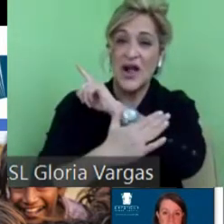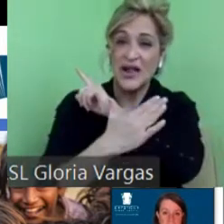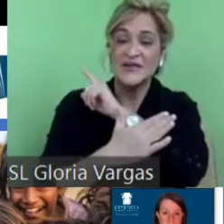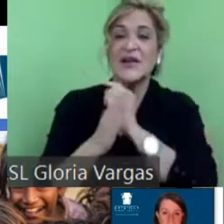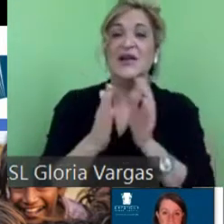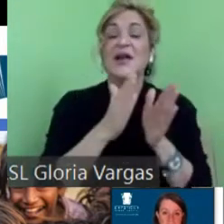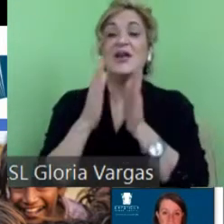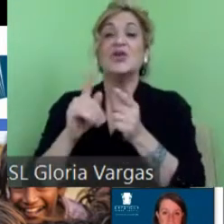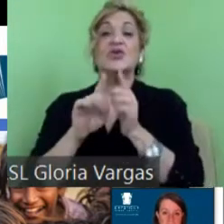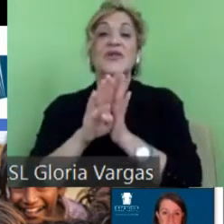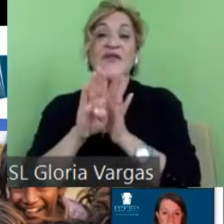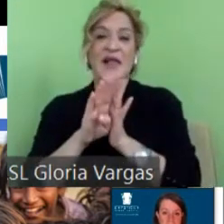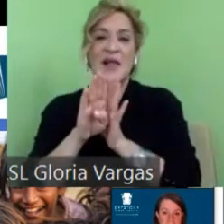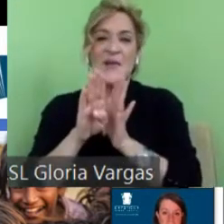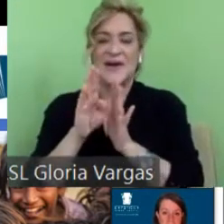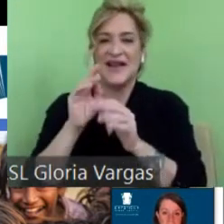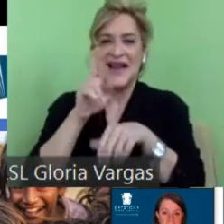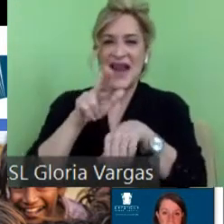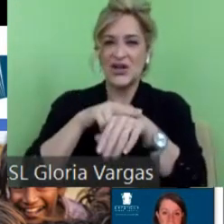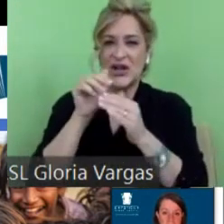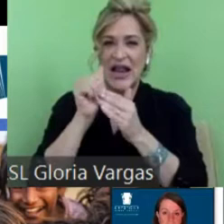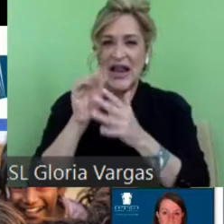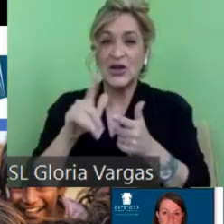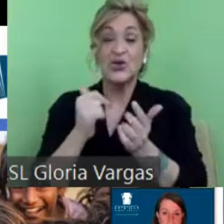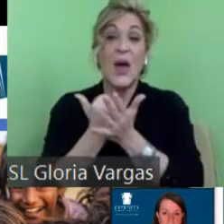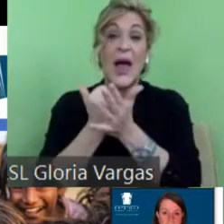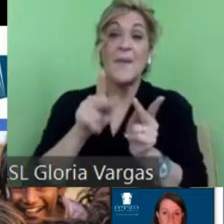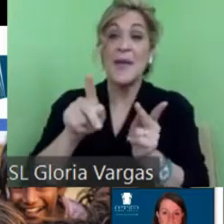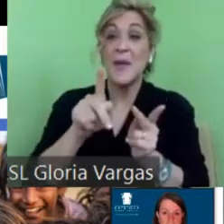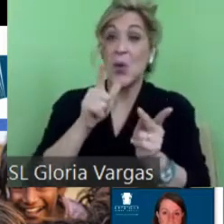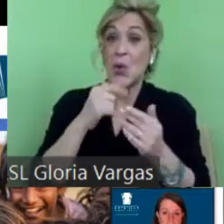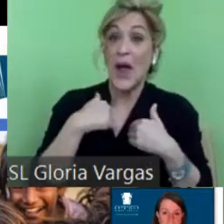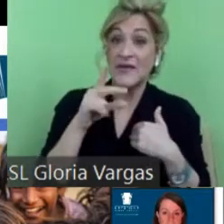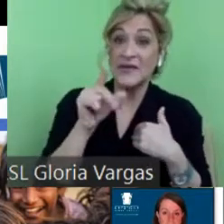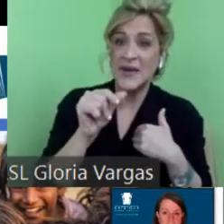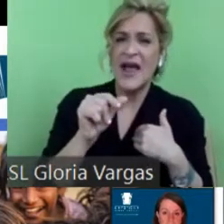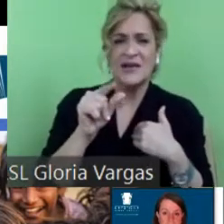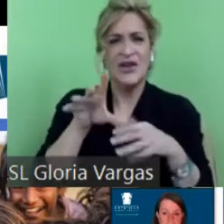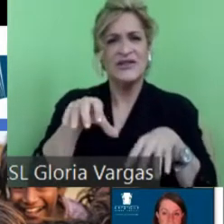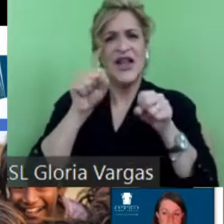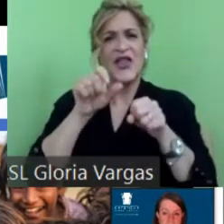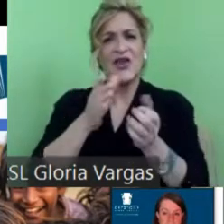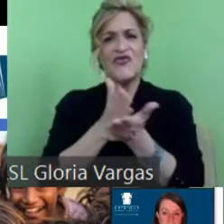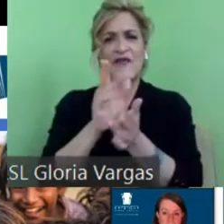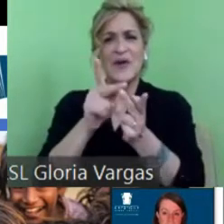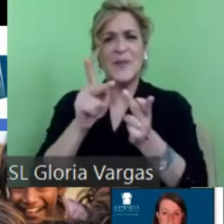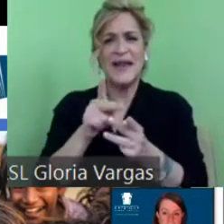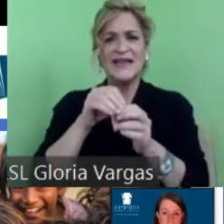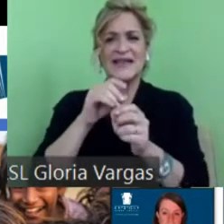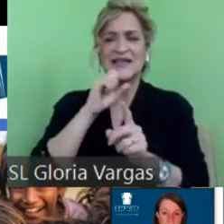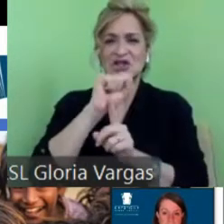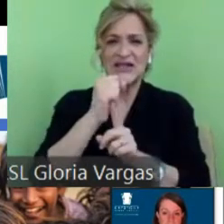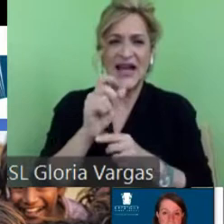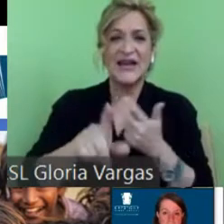leaders in ideas that help people with disability take their rightful place in society. And three, to work